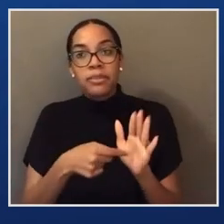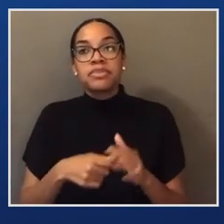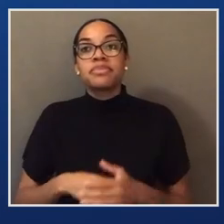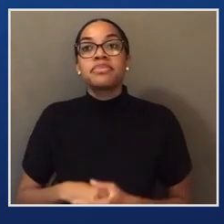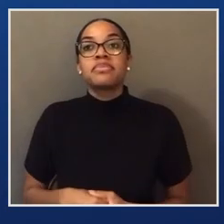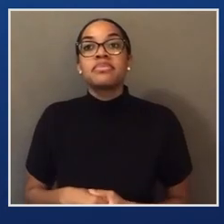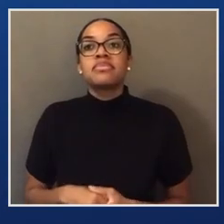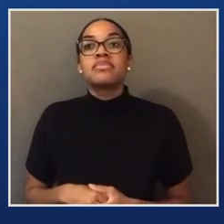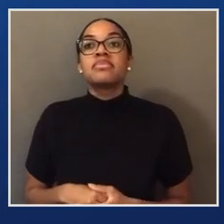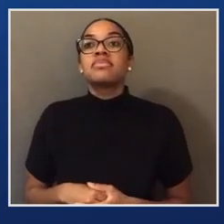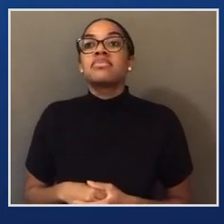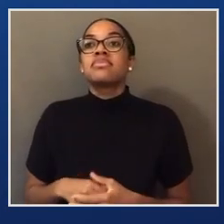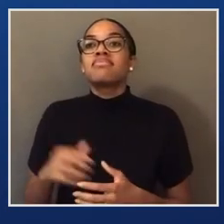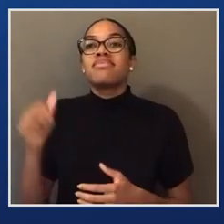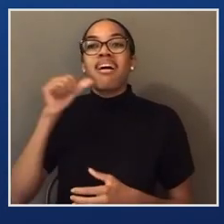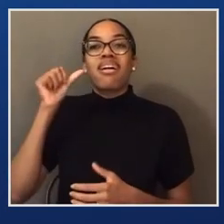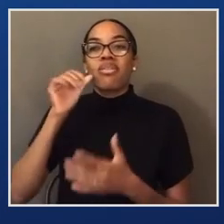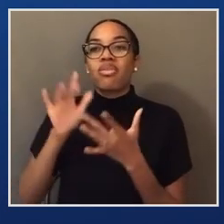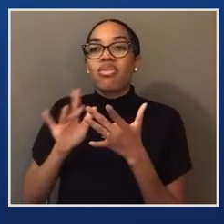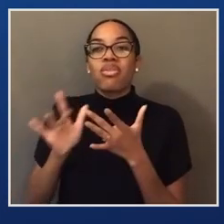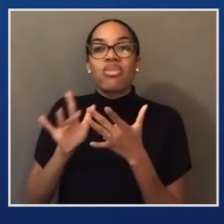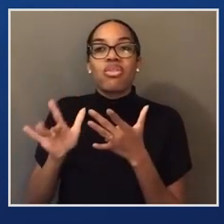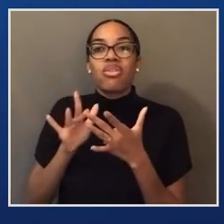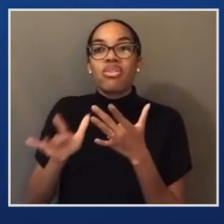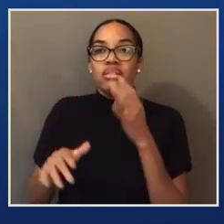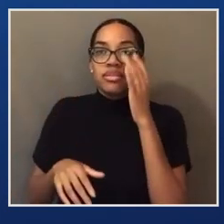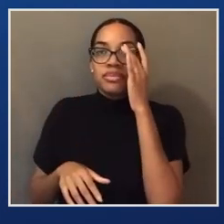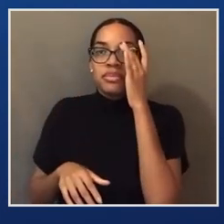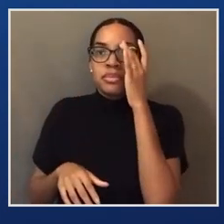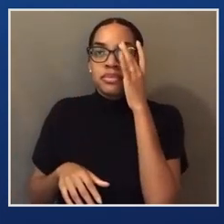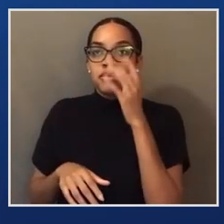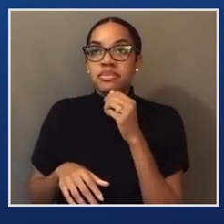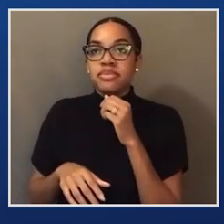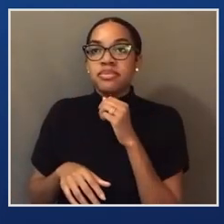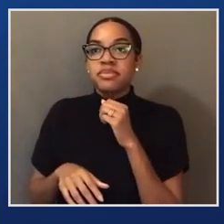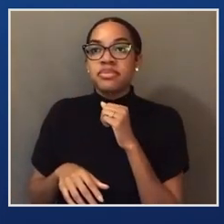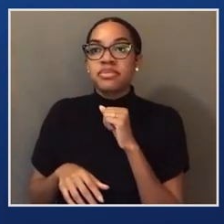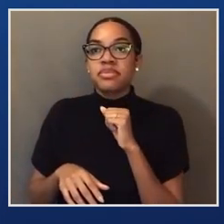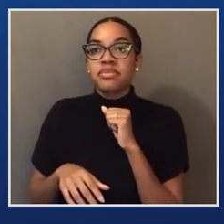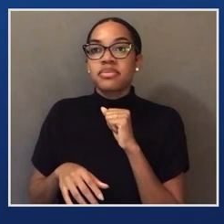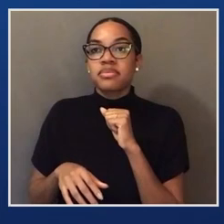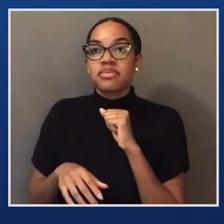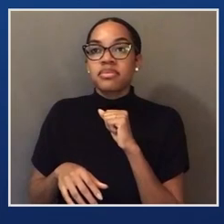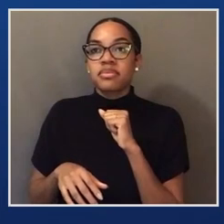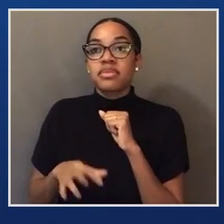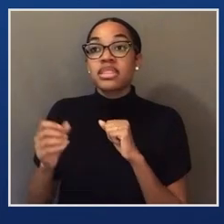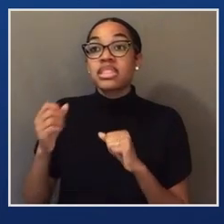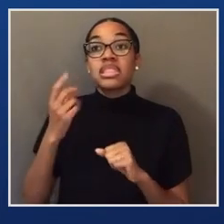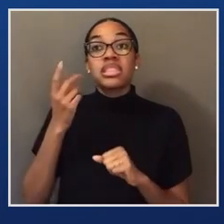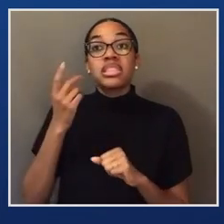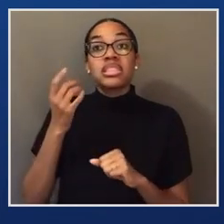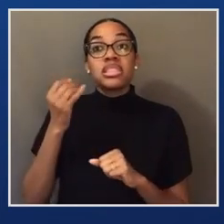if I run by school and a couple kids are carrying the books in their hand, I'm